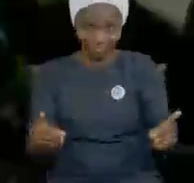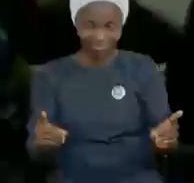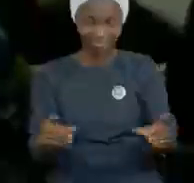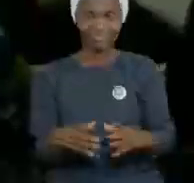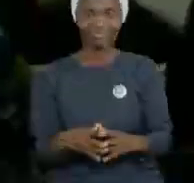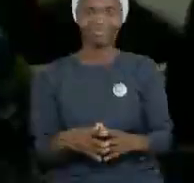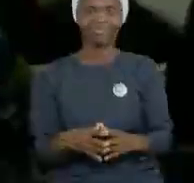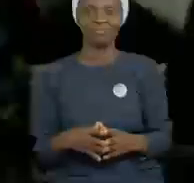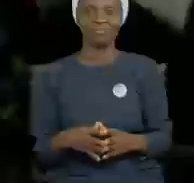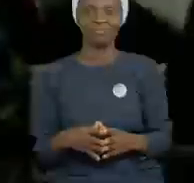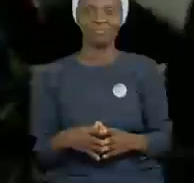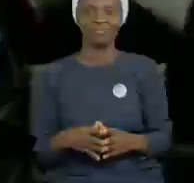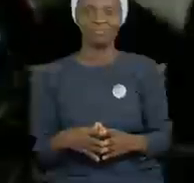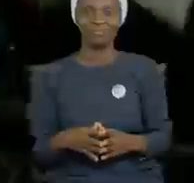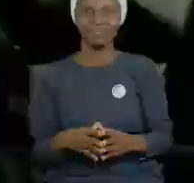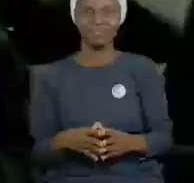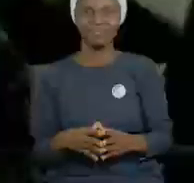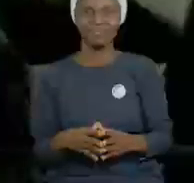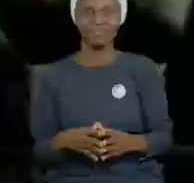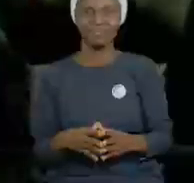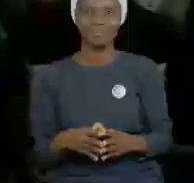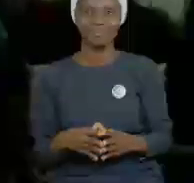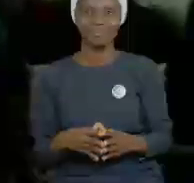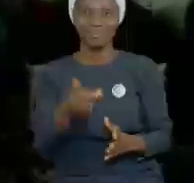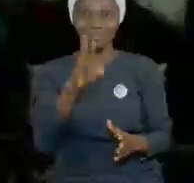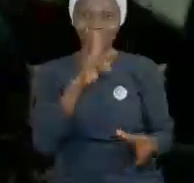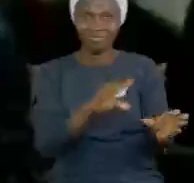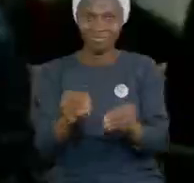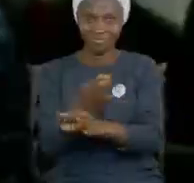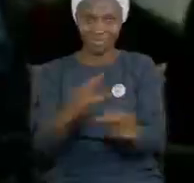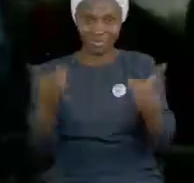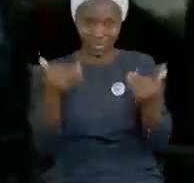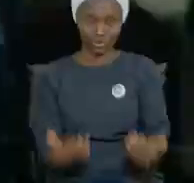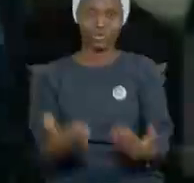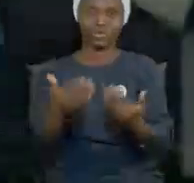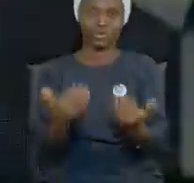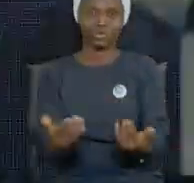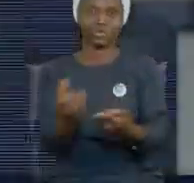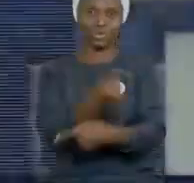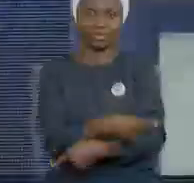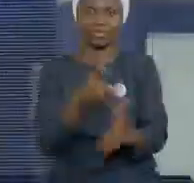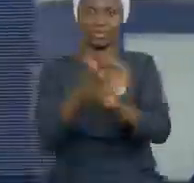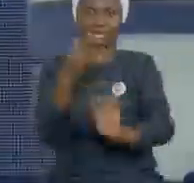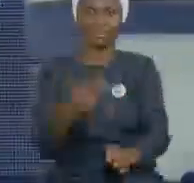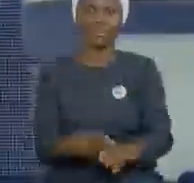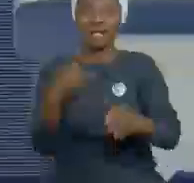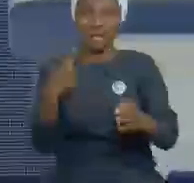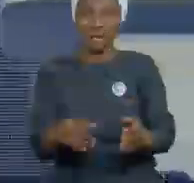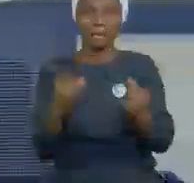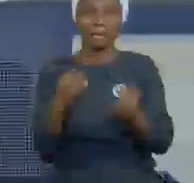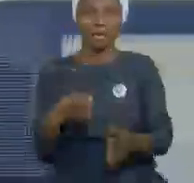Libere aujourd'hui. Set free today. The power of God is coming from